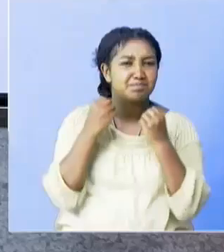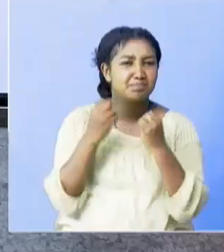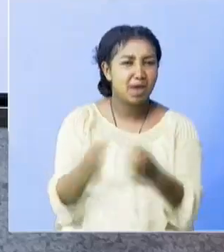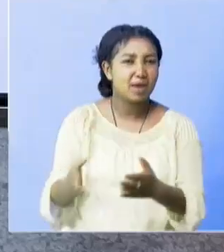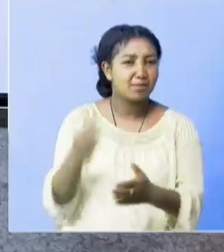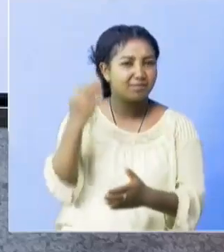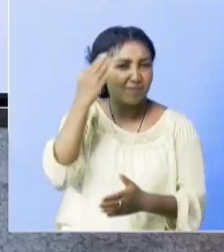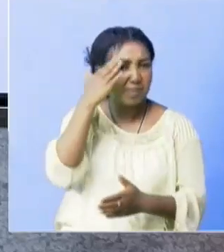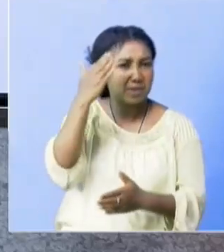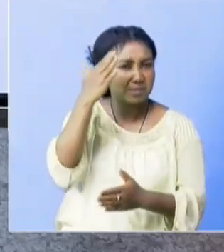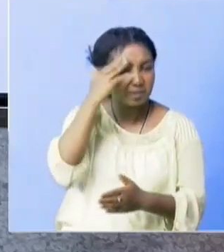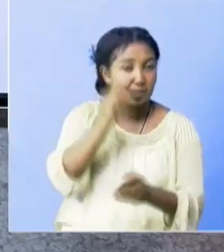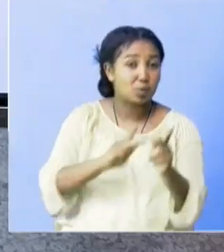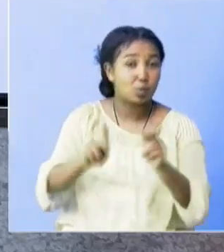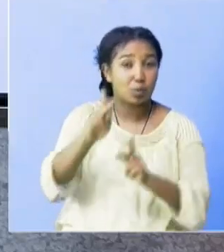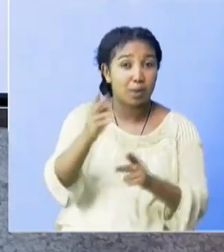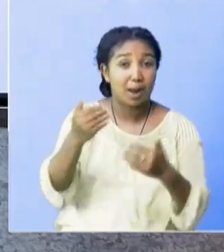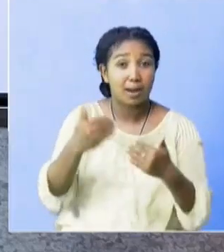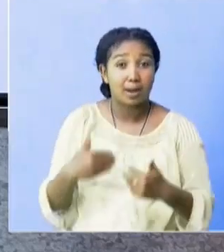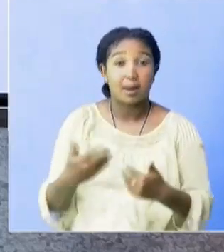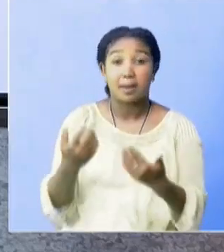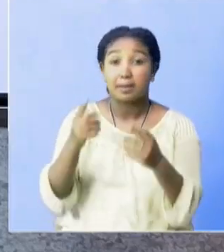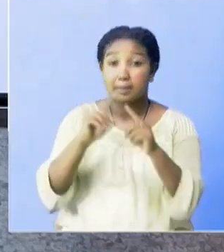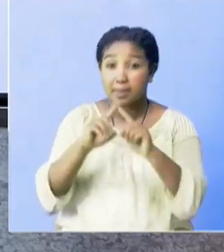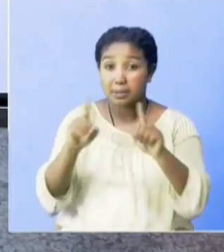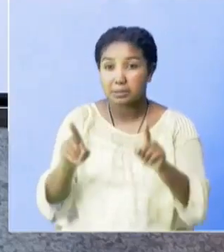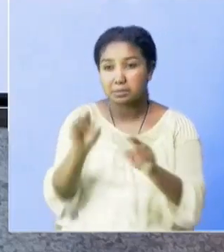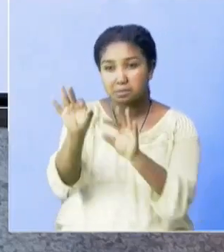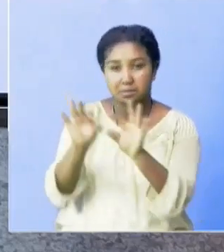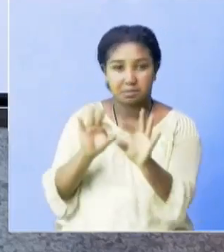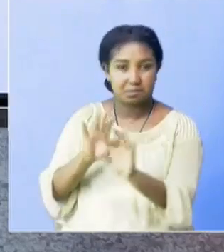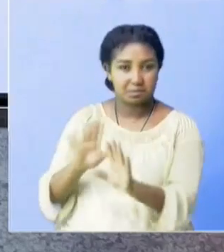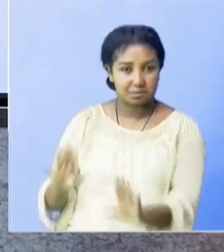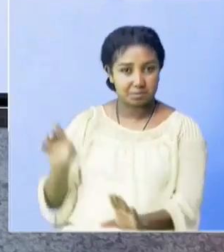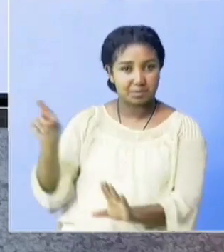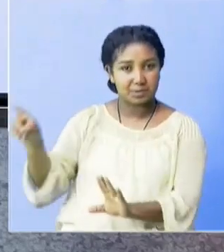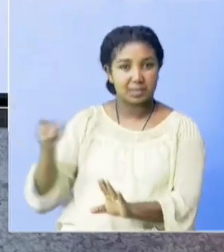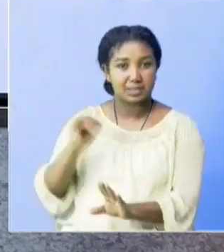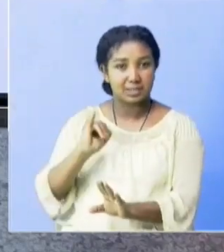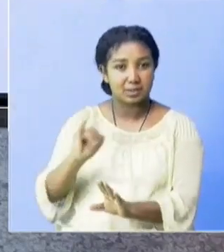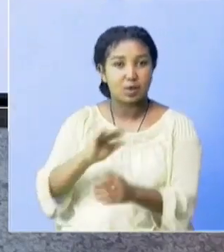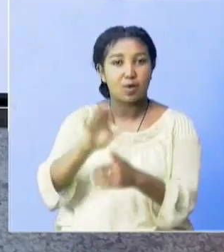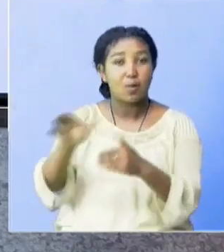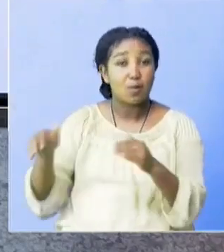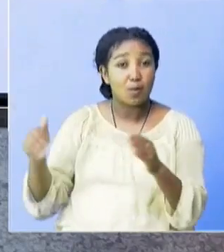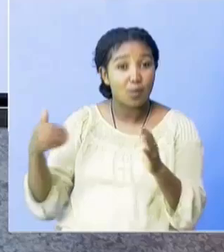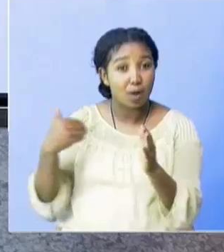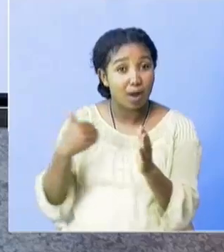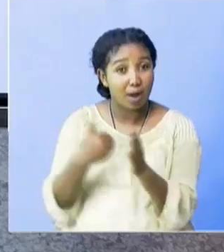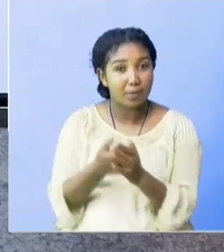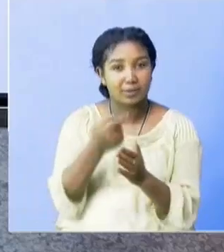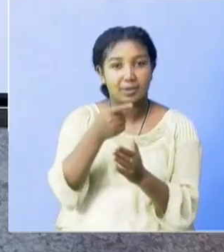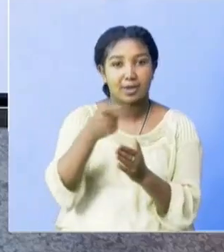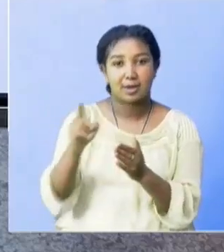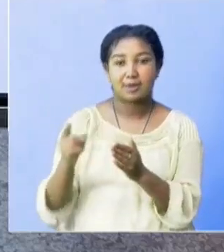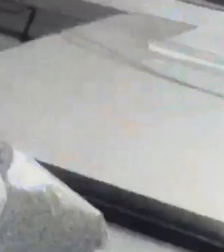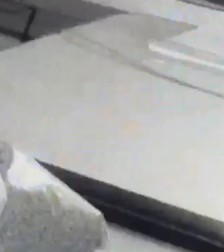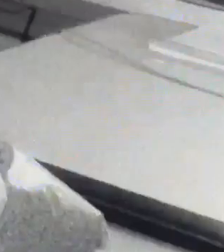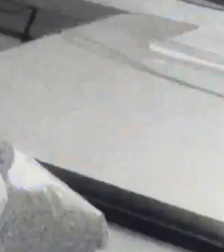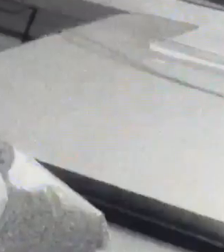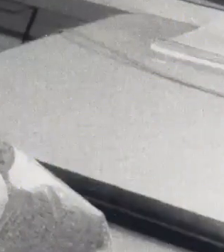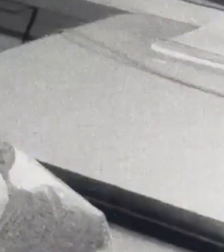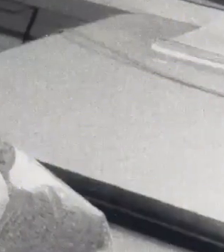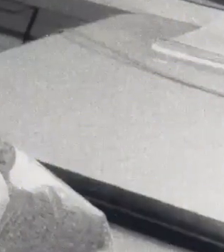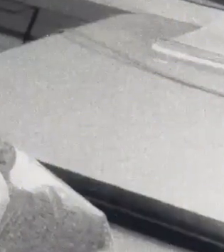famous Ethiopian people, but we just choose some of them, and this is all about their information.